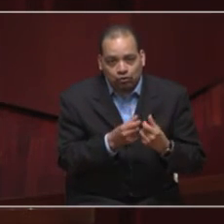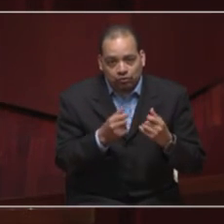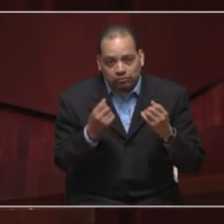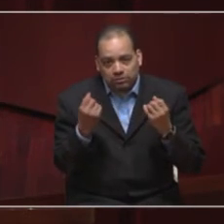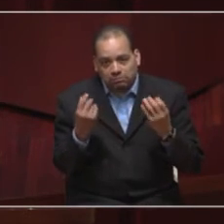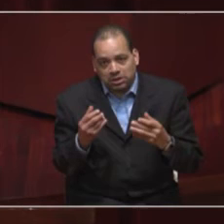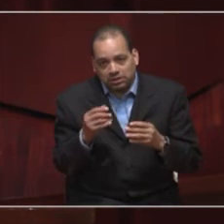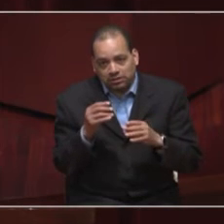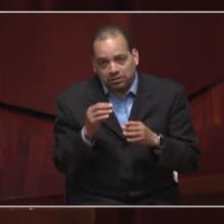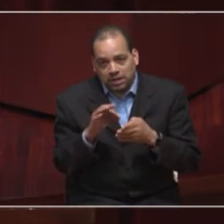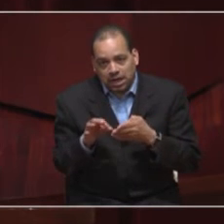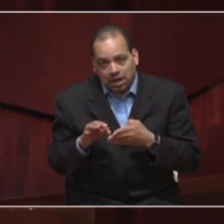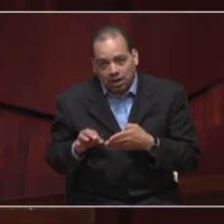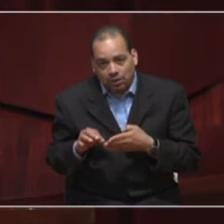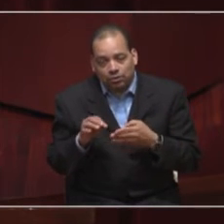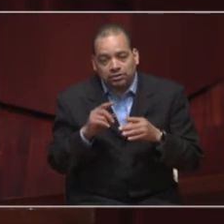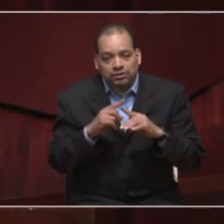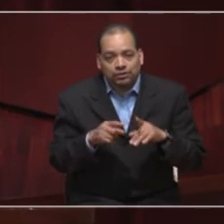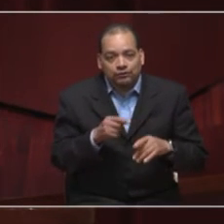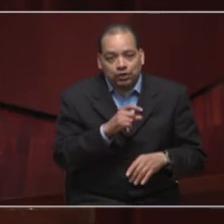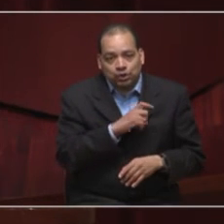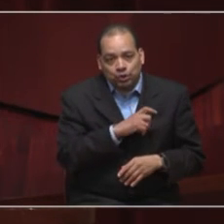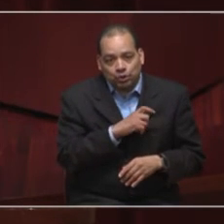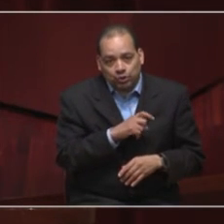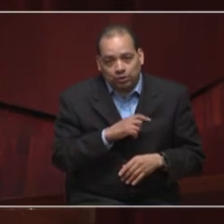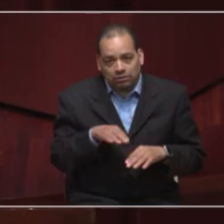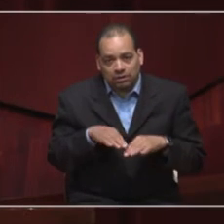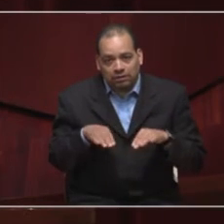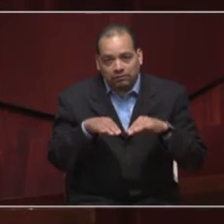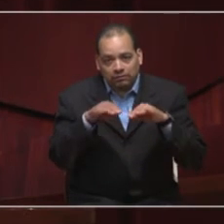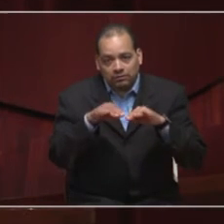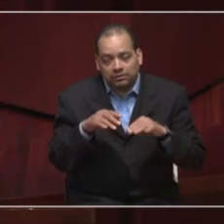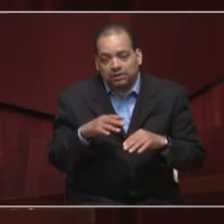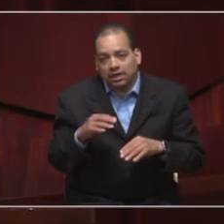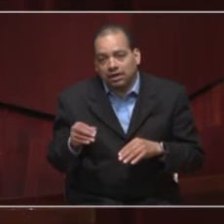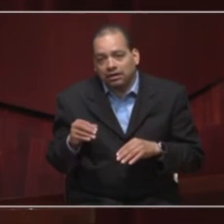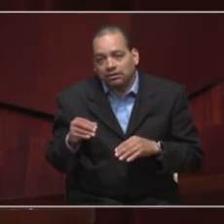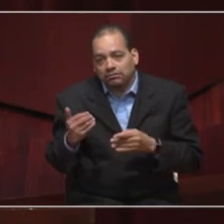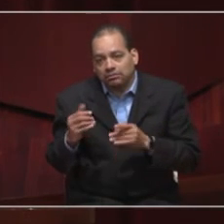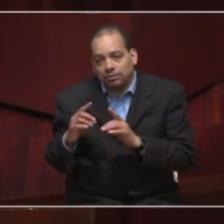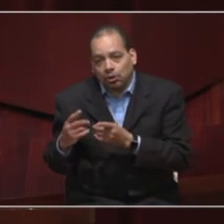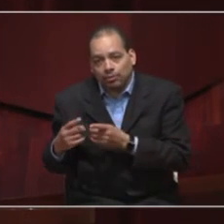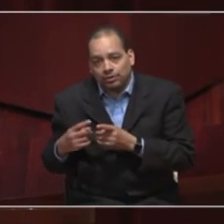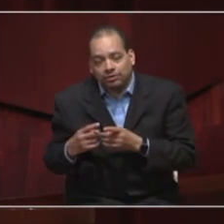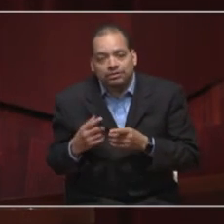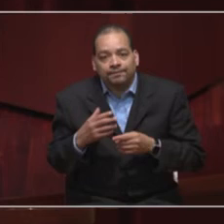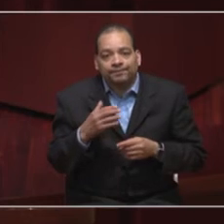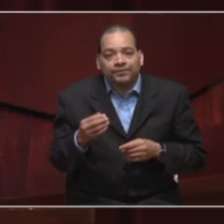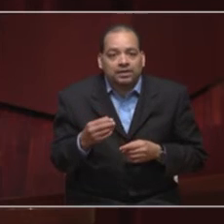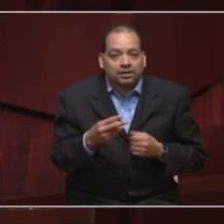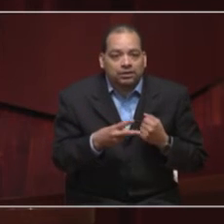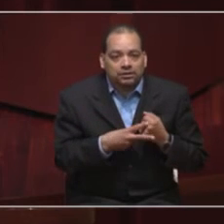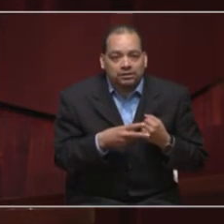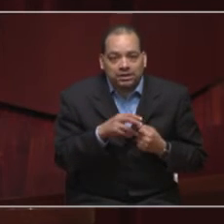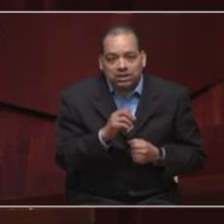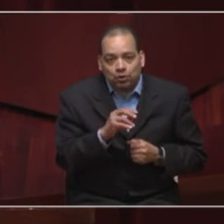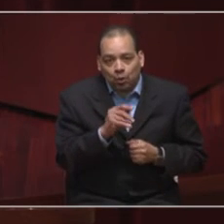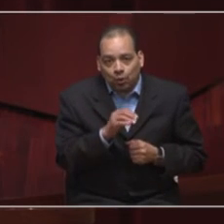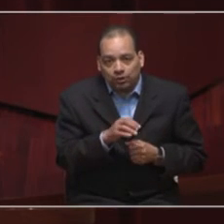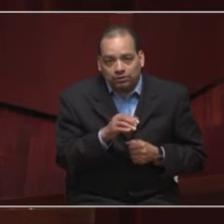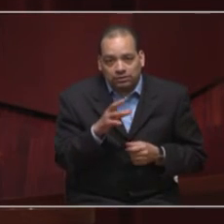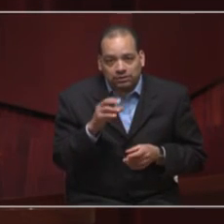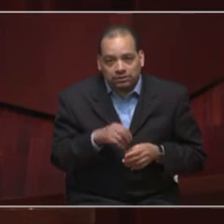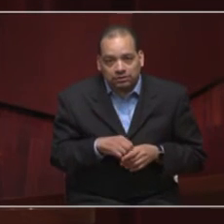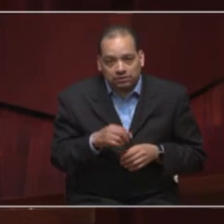codes, different security classifications and security levels, as well as storage in perhaps all 17 of our federal